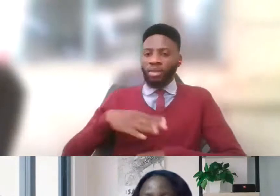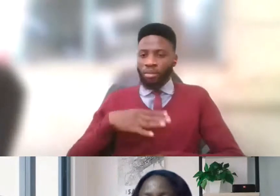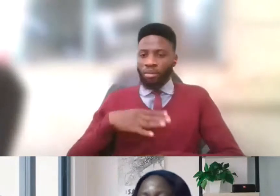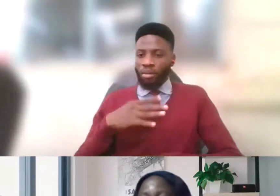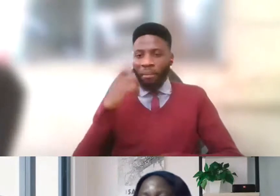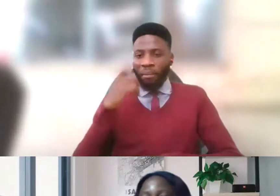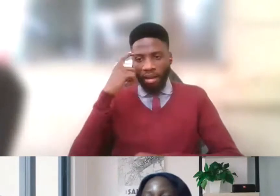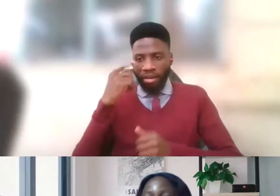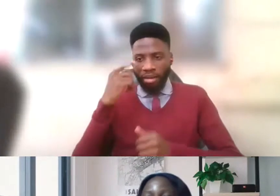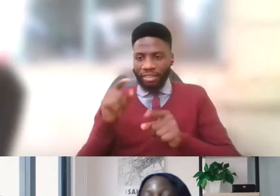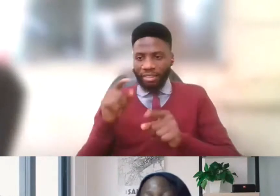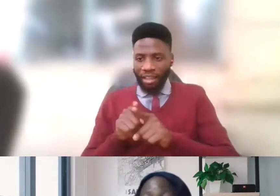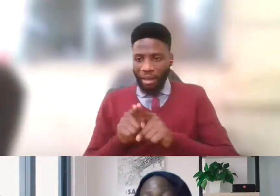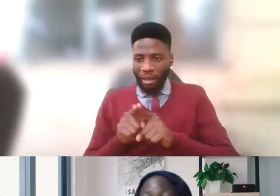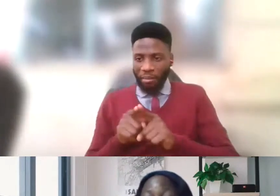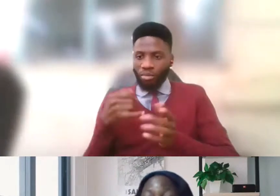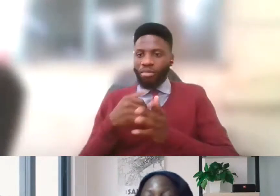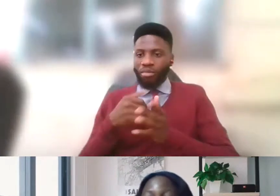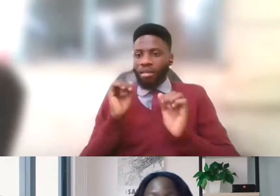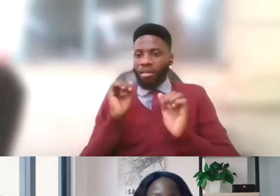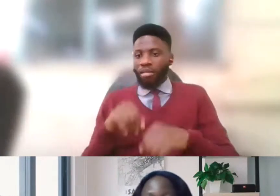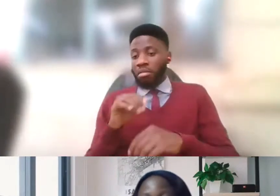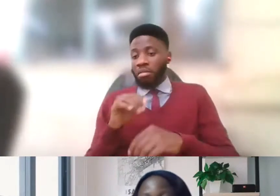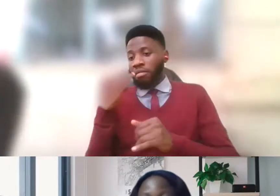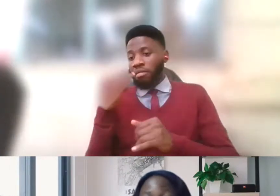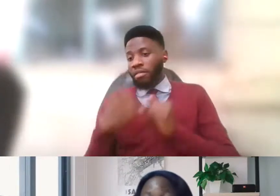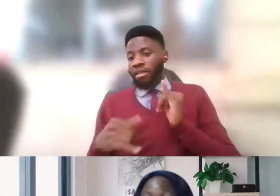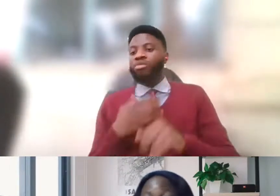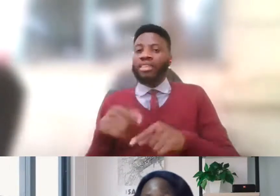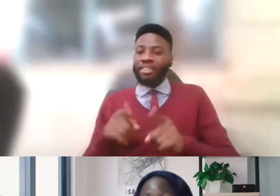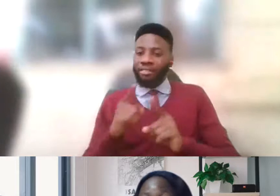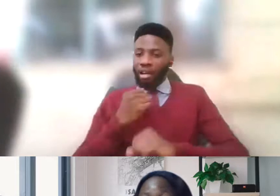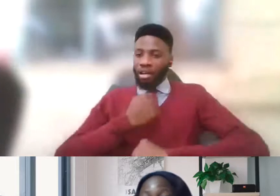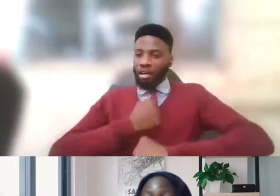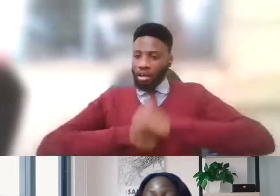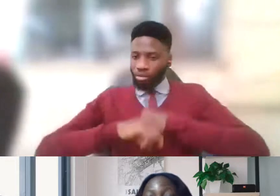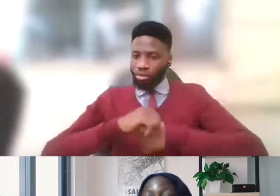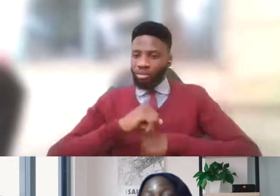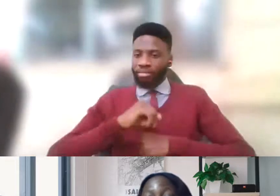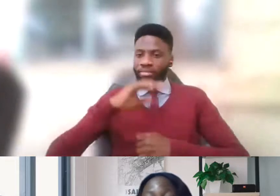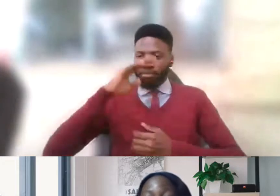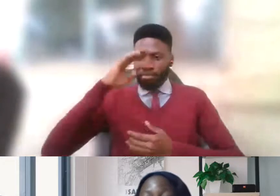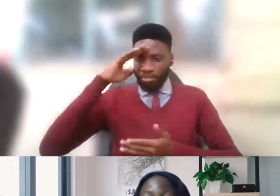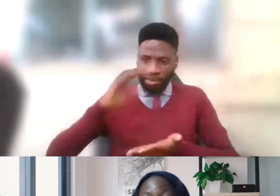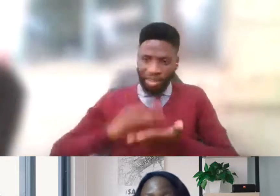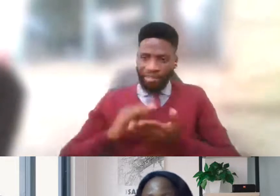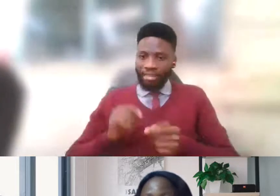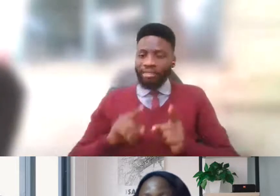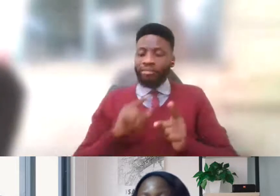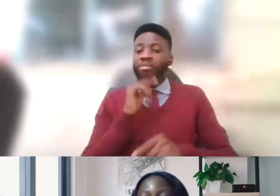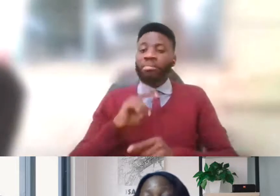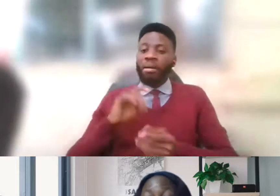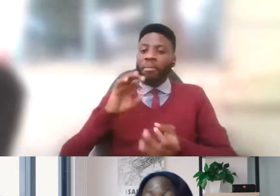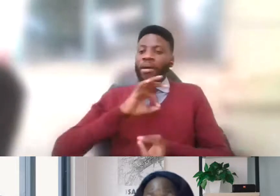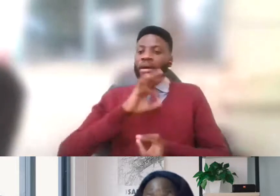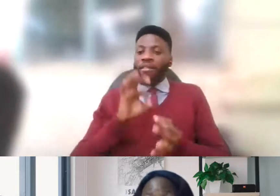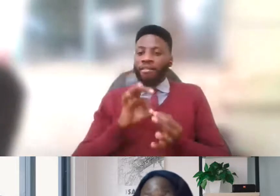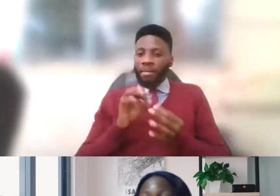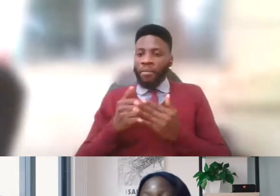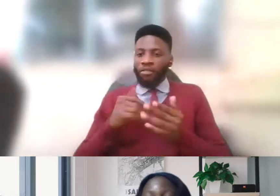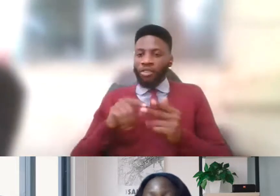challenges in COVID, how we design these collaborative technologies, how we use these collaborative technologies, and how we might